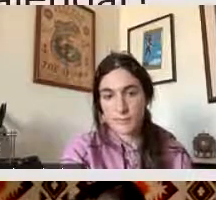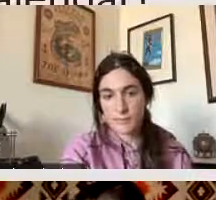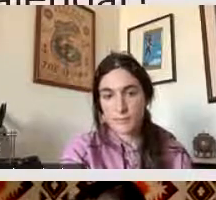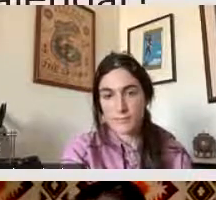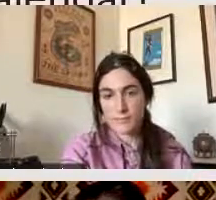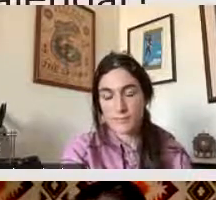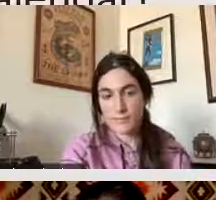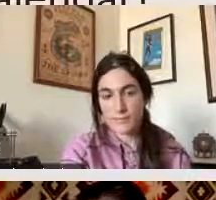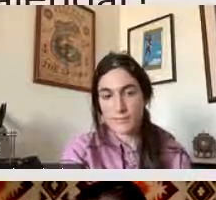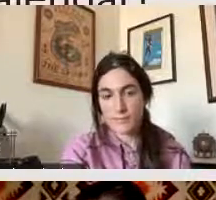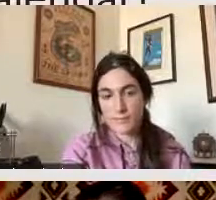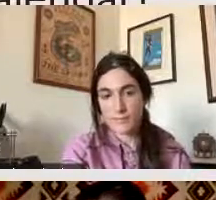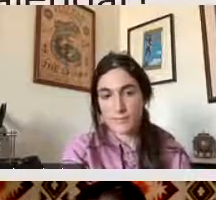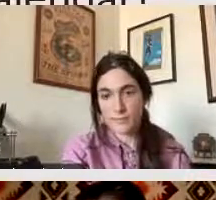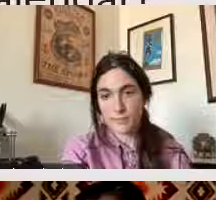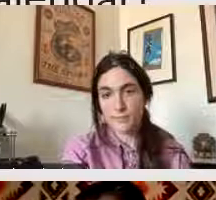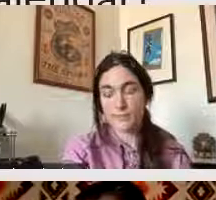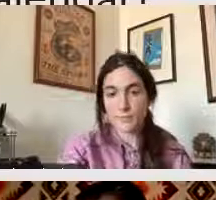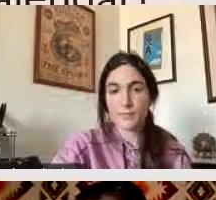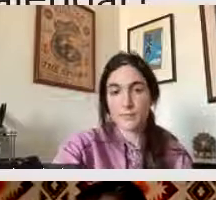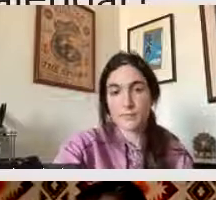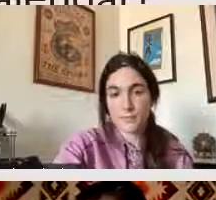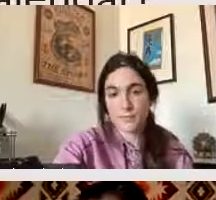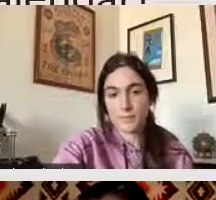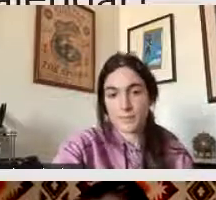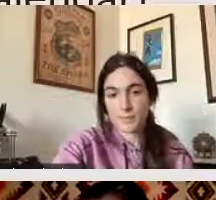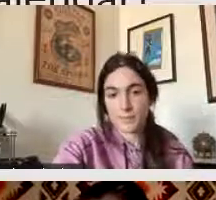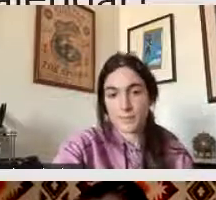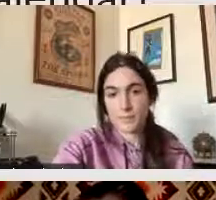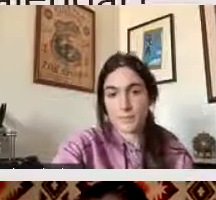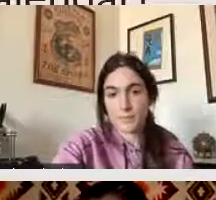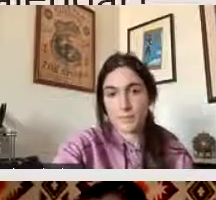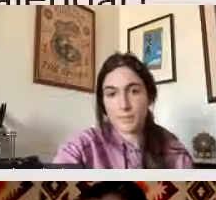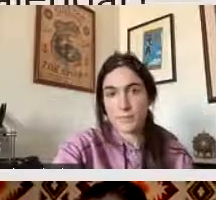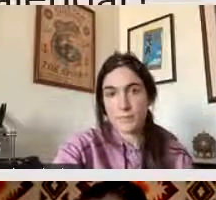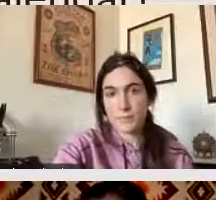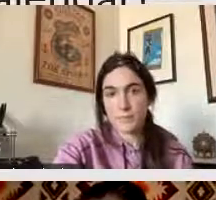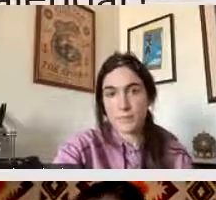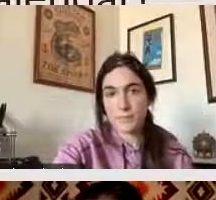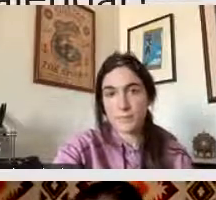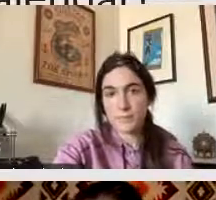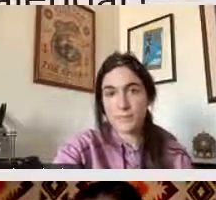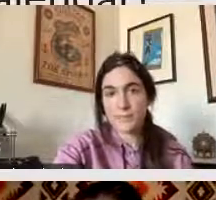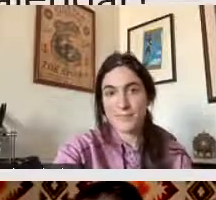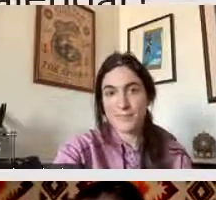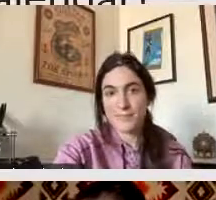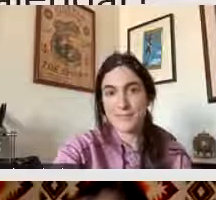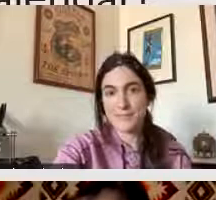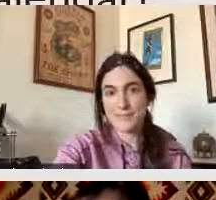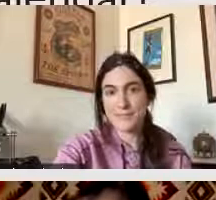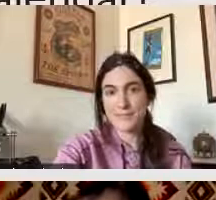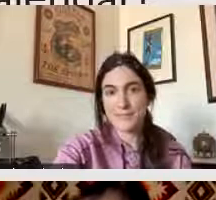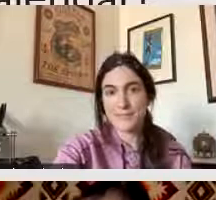the chat. Please make sure to take a look at those. All right, and with that, we will close out. Thank you so much.